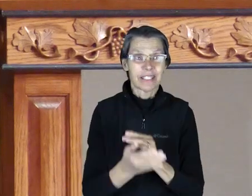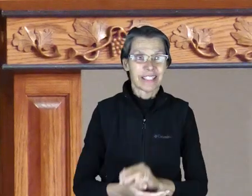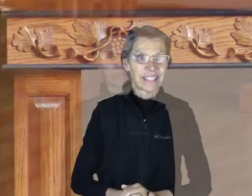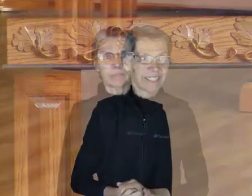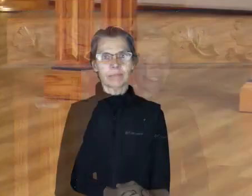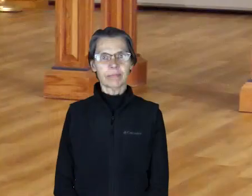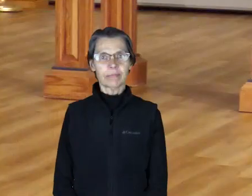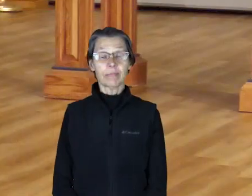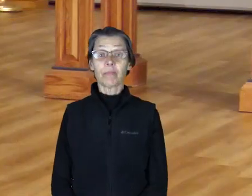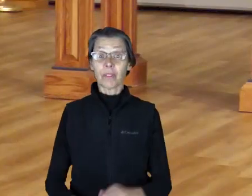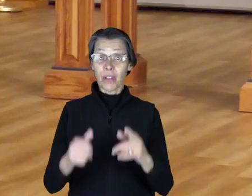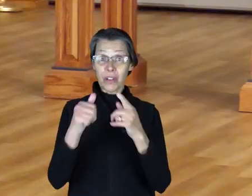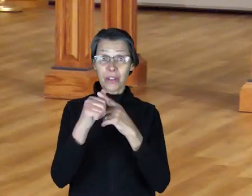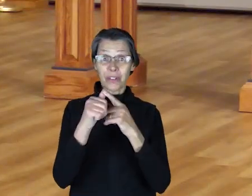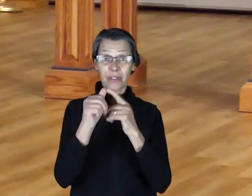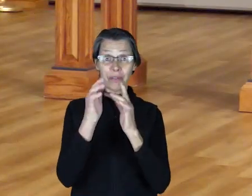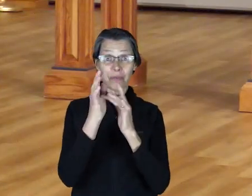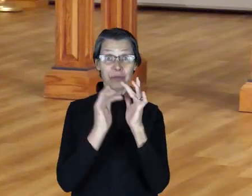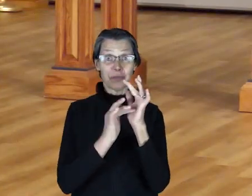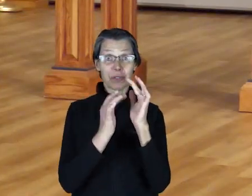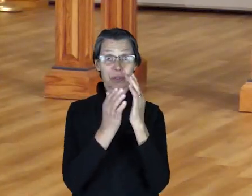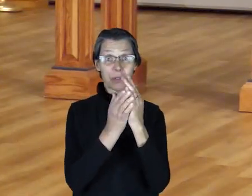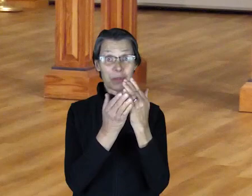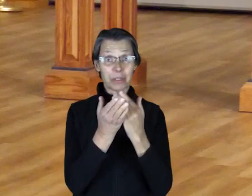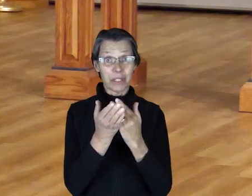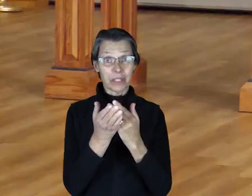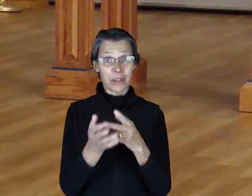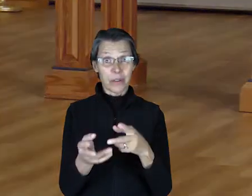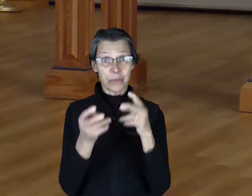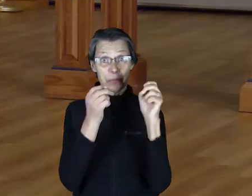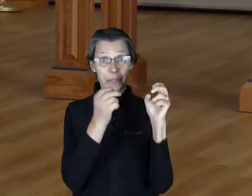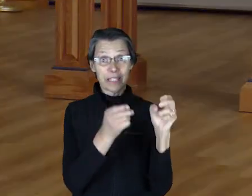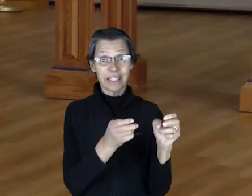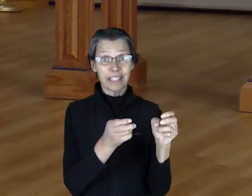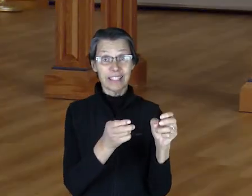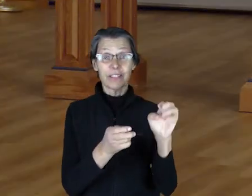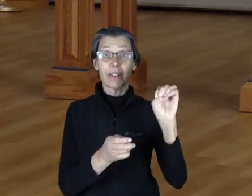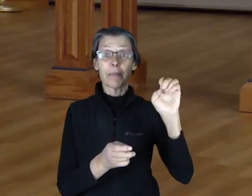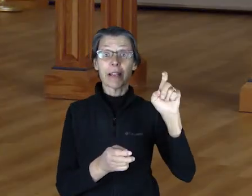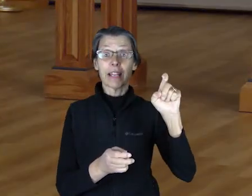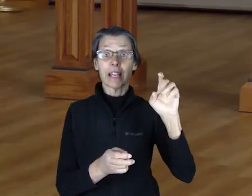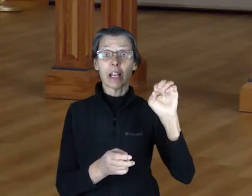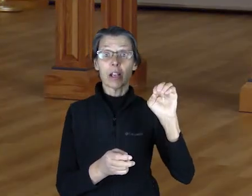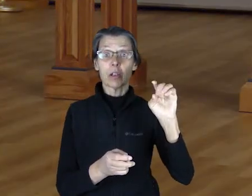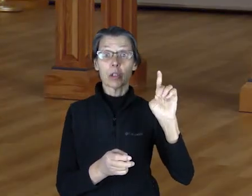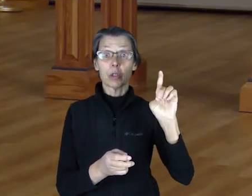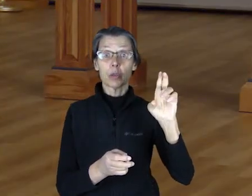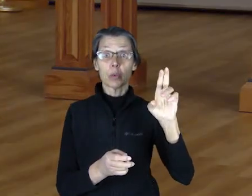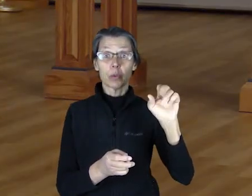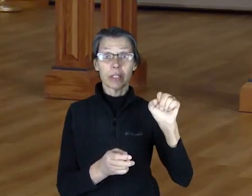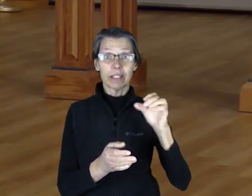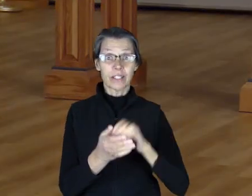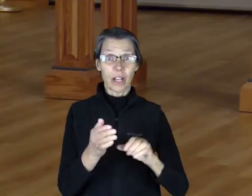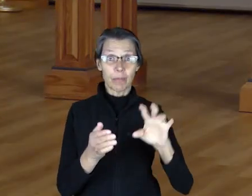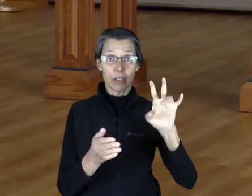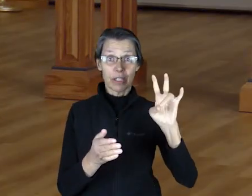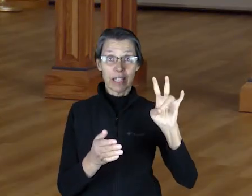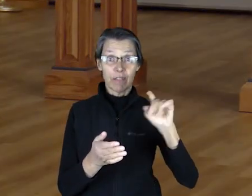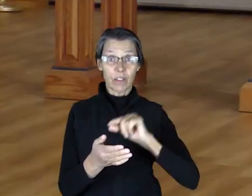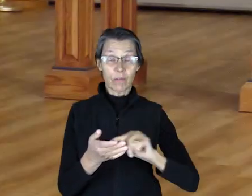Scriptures. Our first Scripture reading this morning is from Exodus. This is Exodus chapter 7, verses 14 through